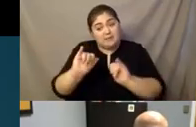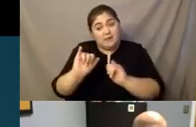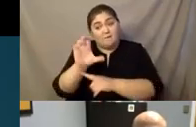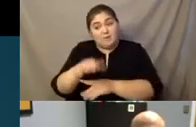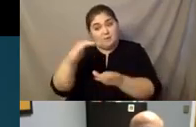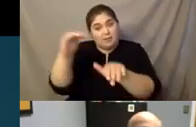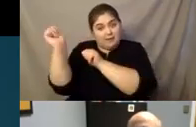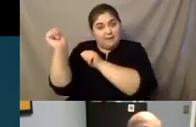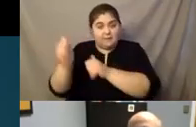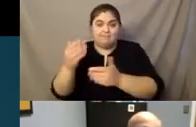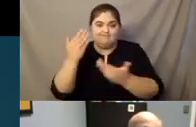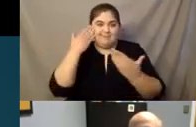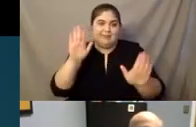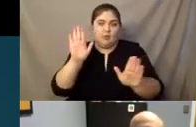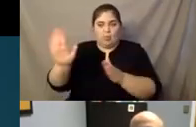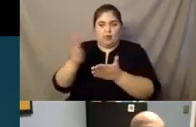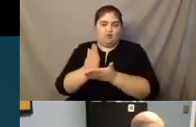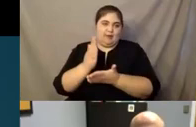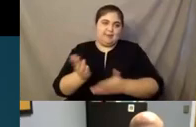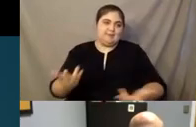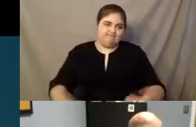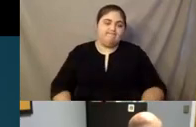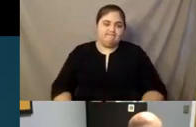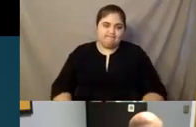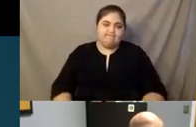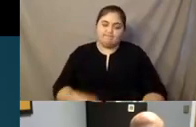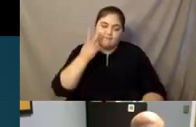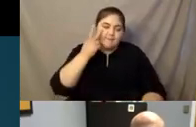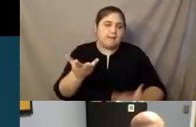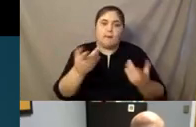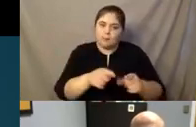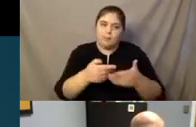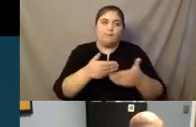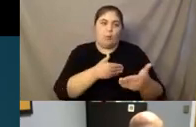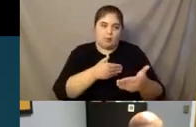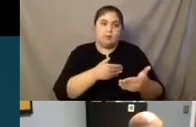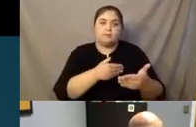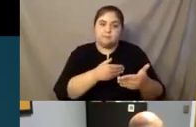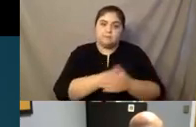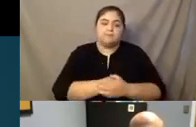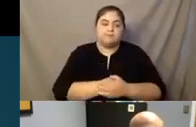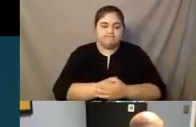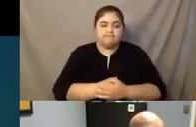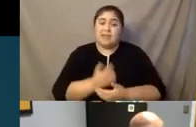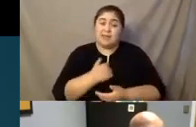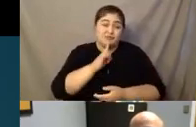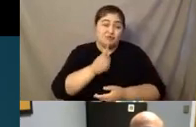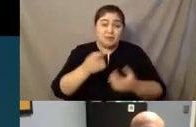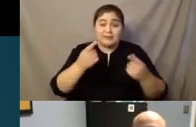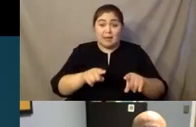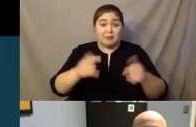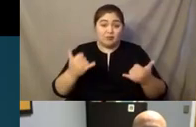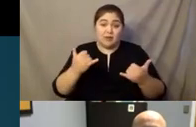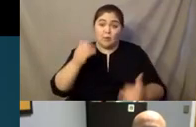left without knowing what their rights were. We have seen that happen before, and we're sure that it probably is happening out there right